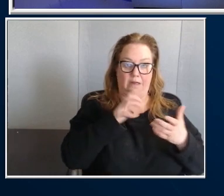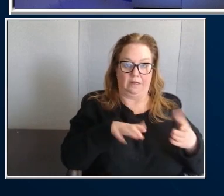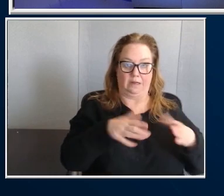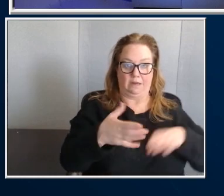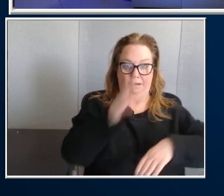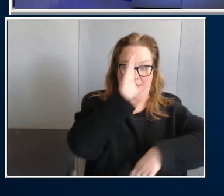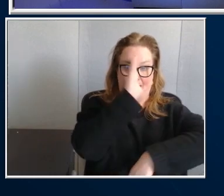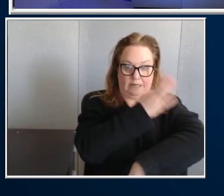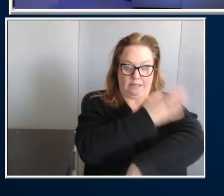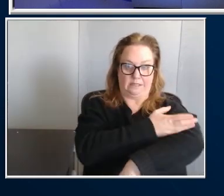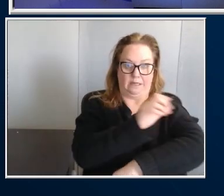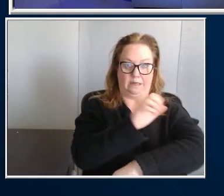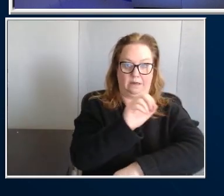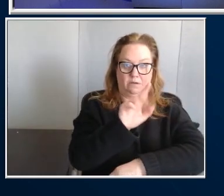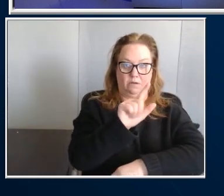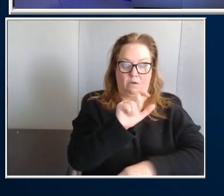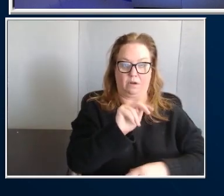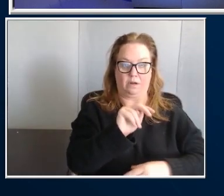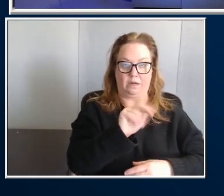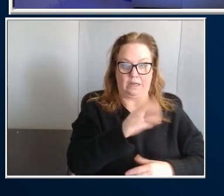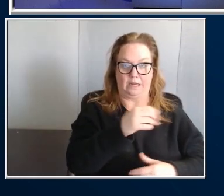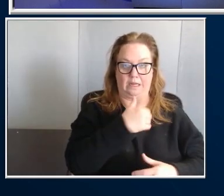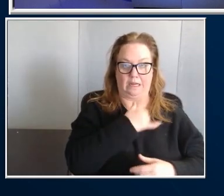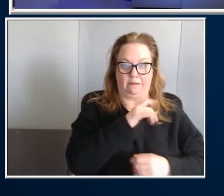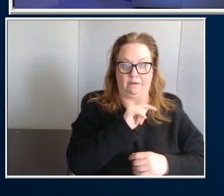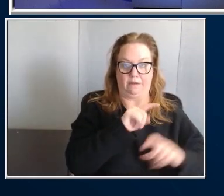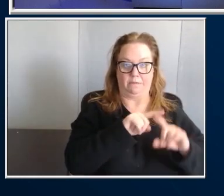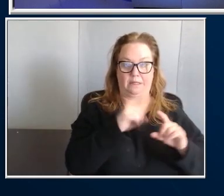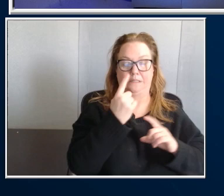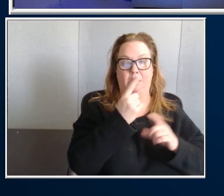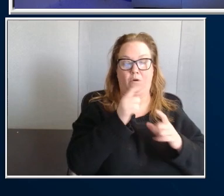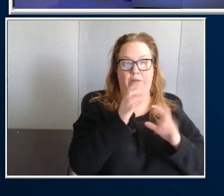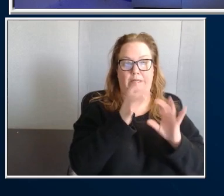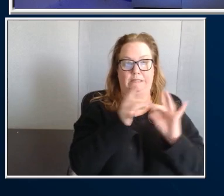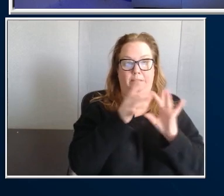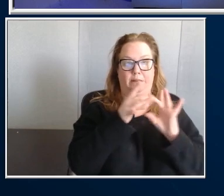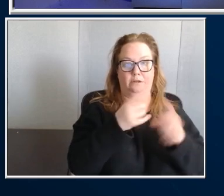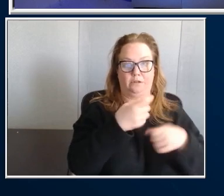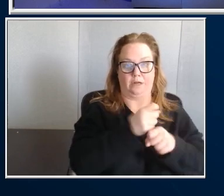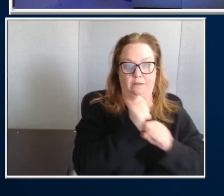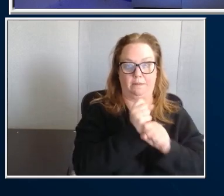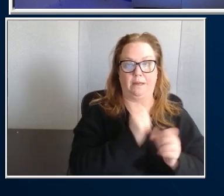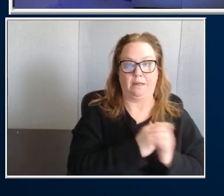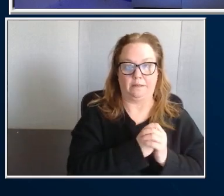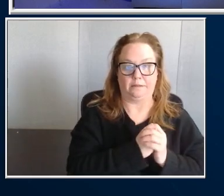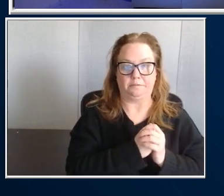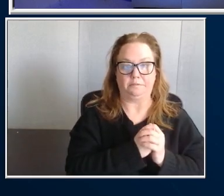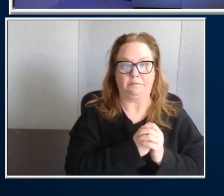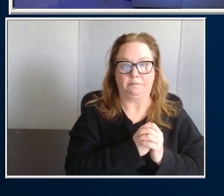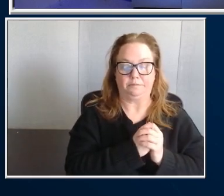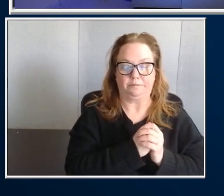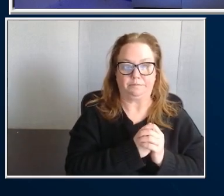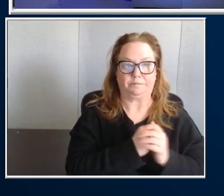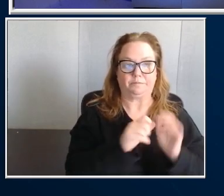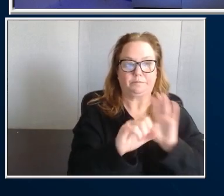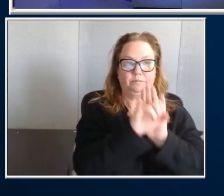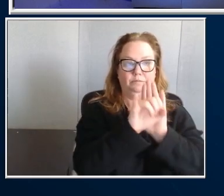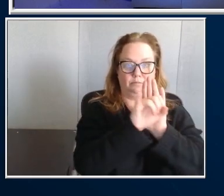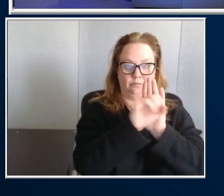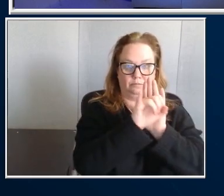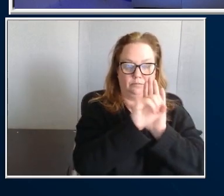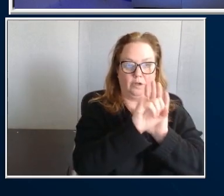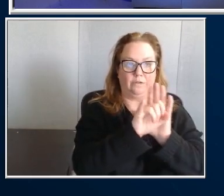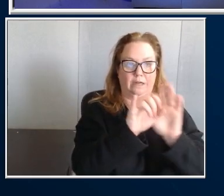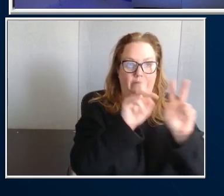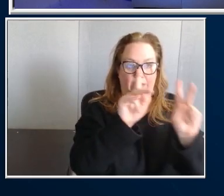an organ, they can have it. But that's the only stipulation I can make. Correct. You have to identify an actual